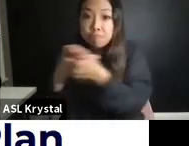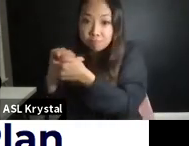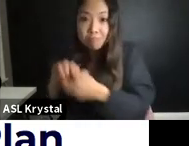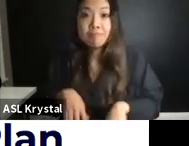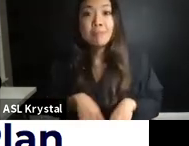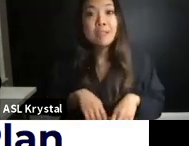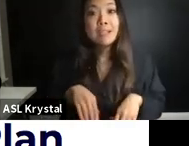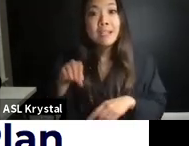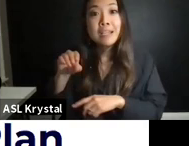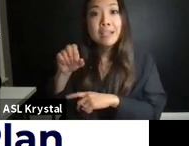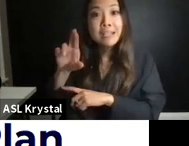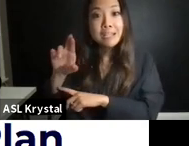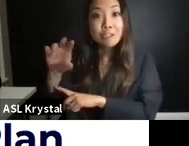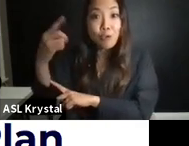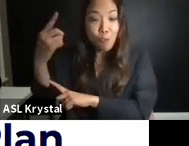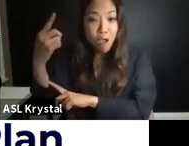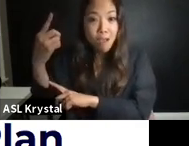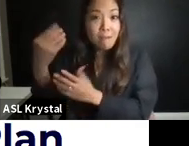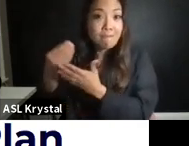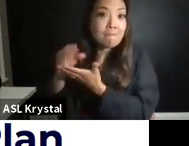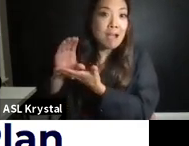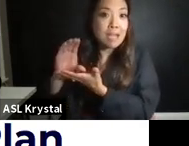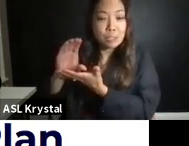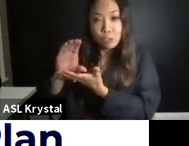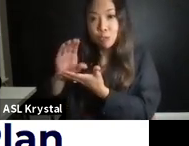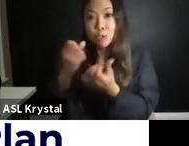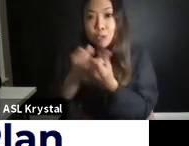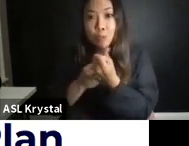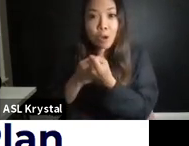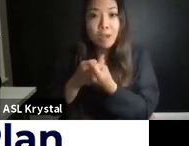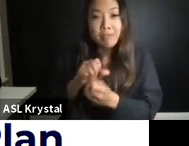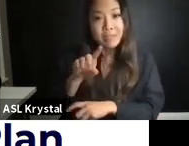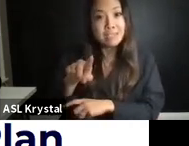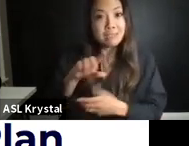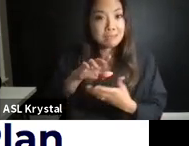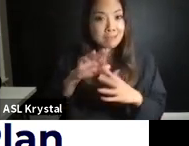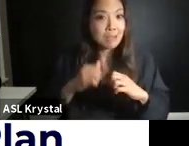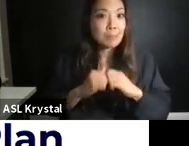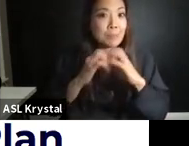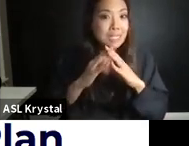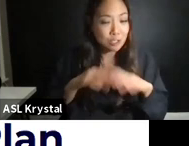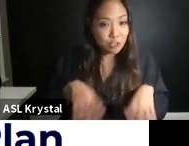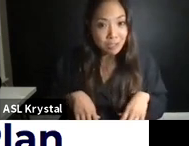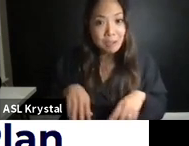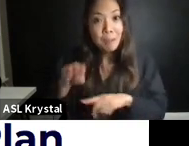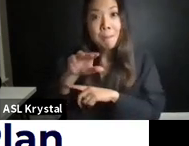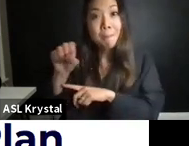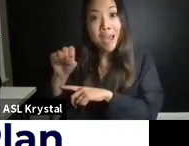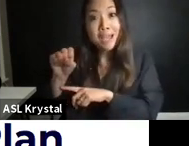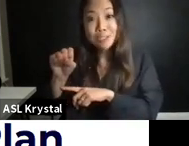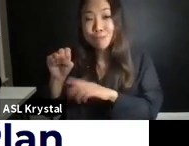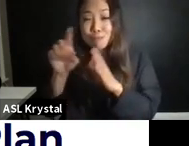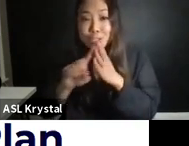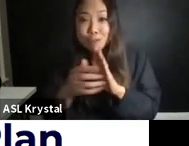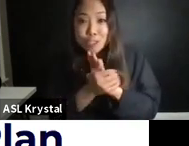dr manny otis to support the 712 school implementation math core student research skills and certified